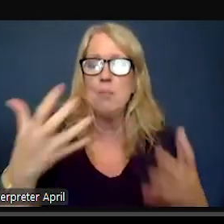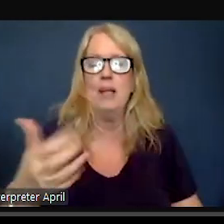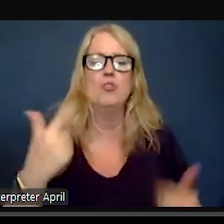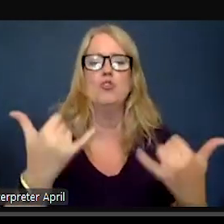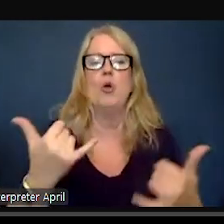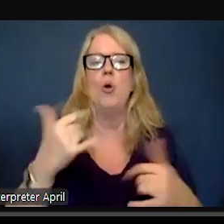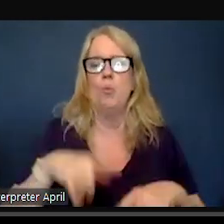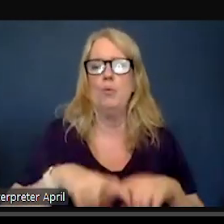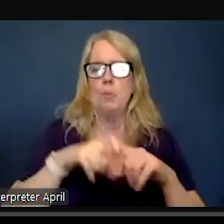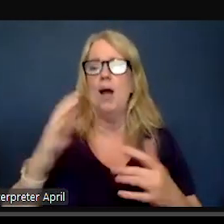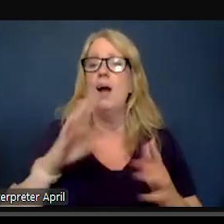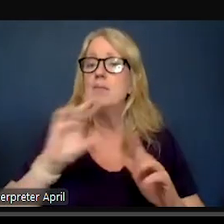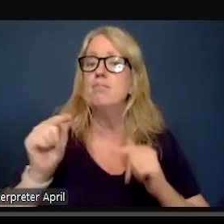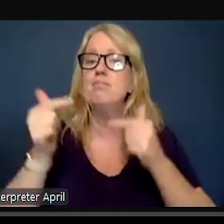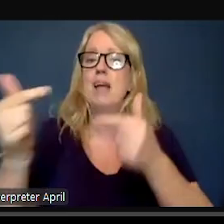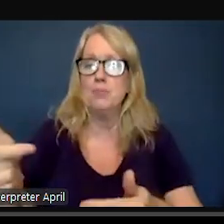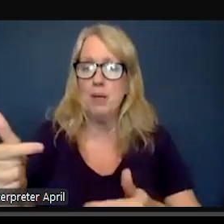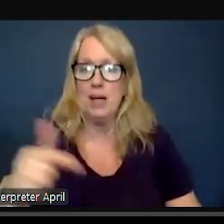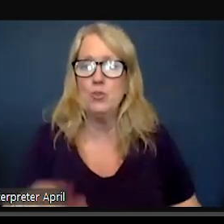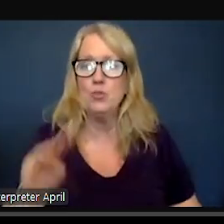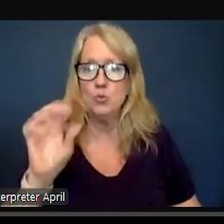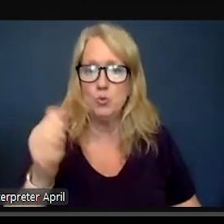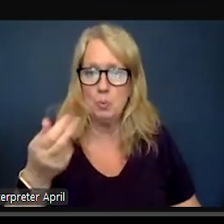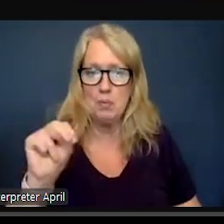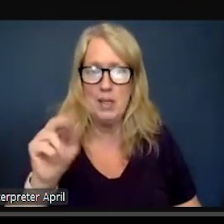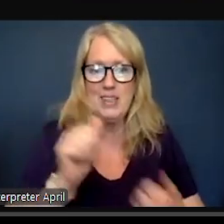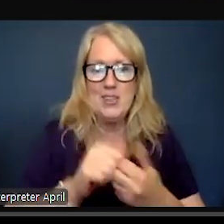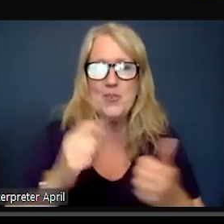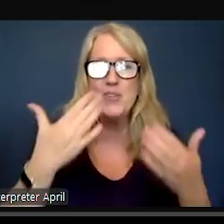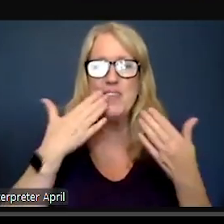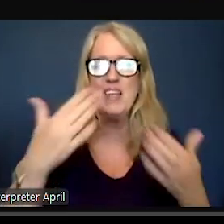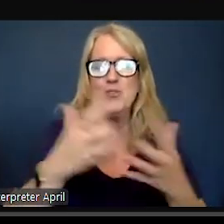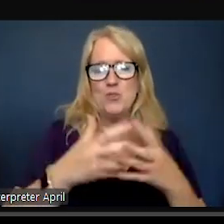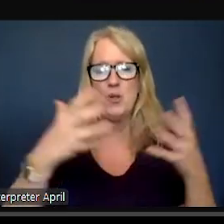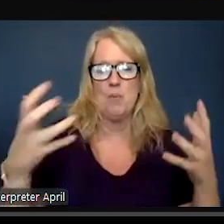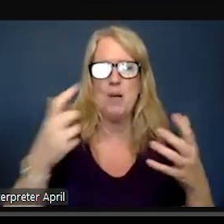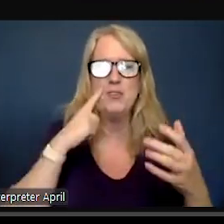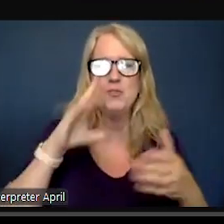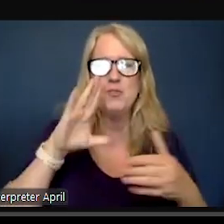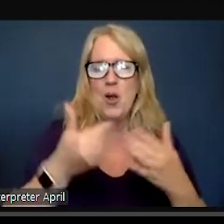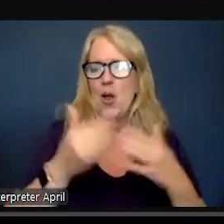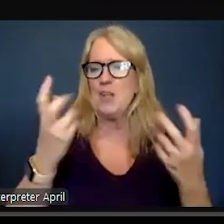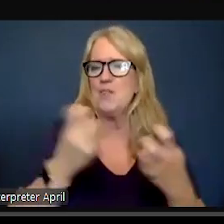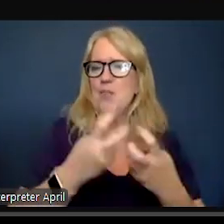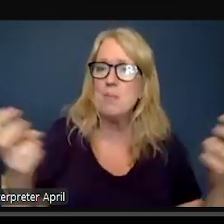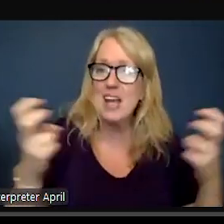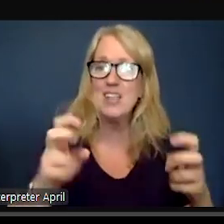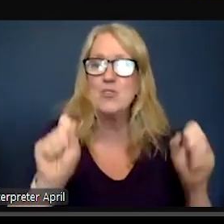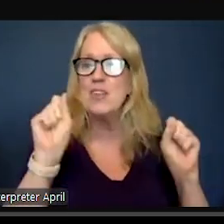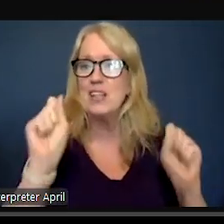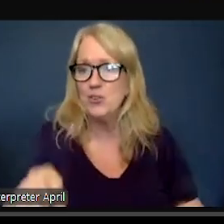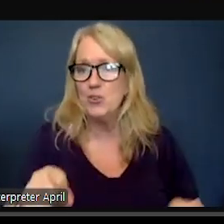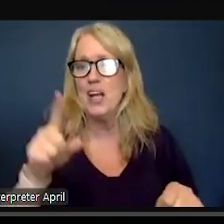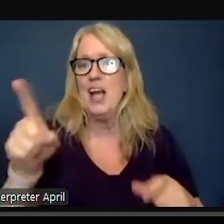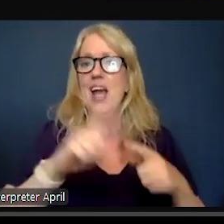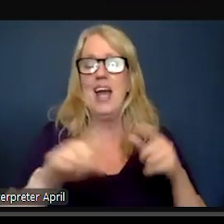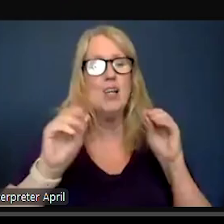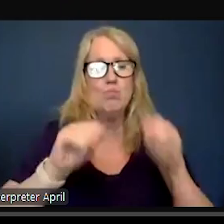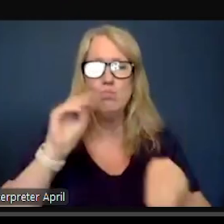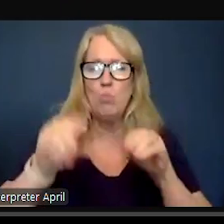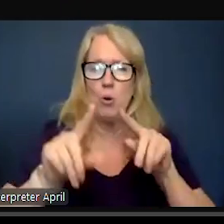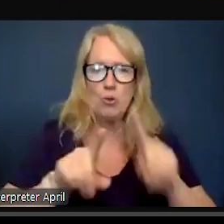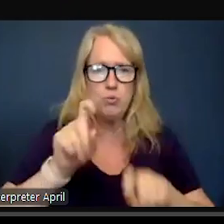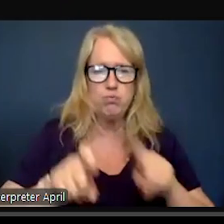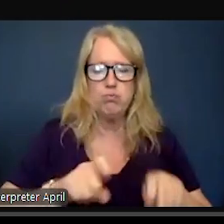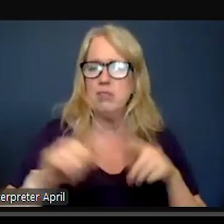pass it back to Megan with a massive thank you for all of our panelists. And feel free to put more questions in the chat